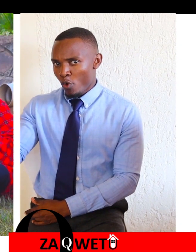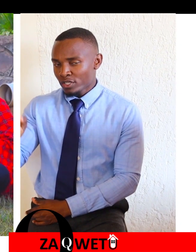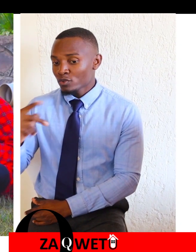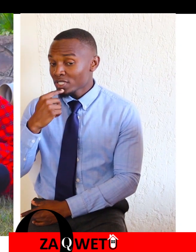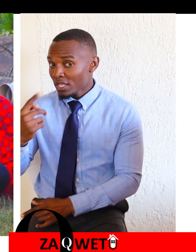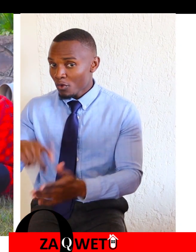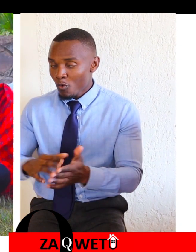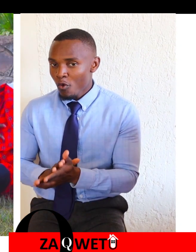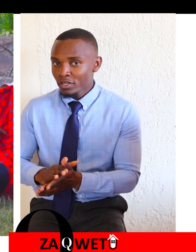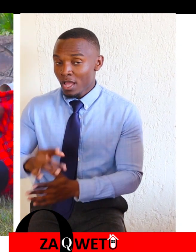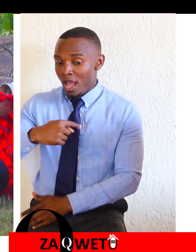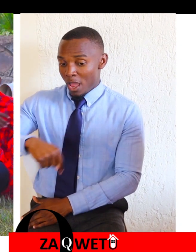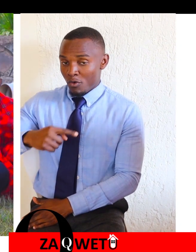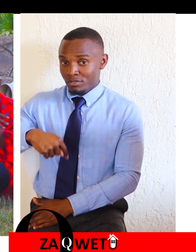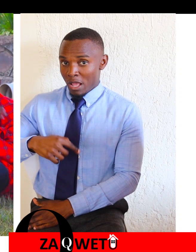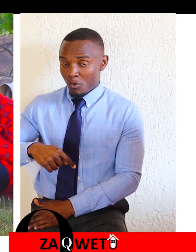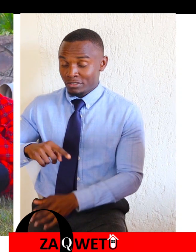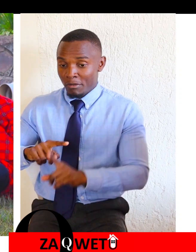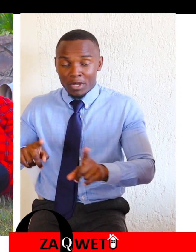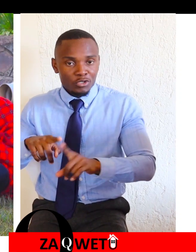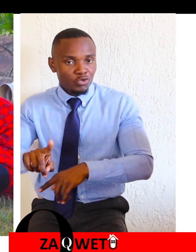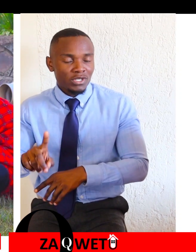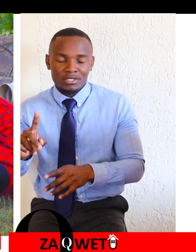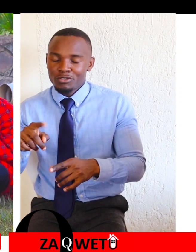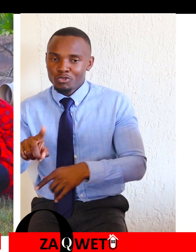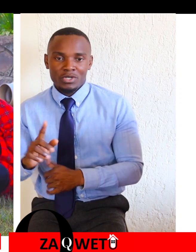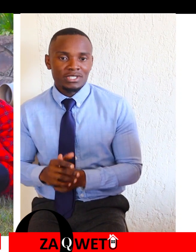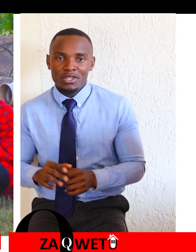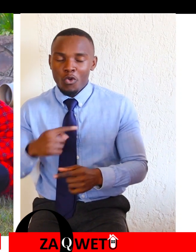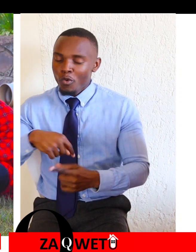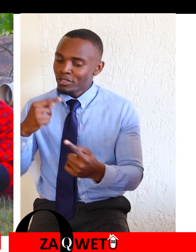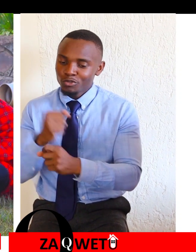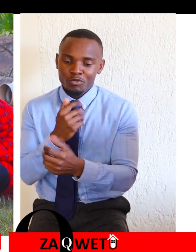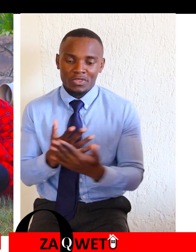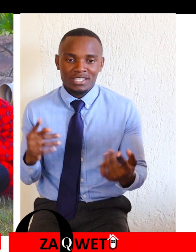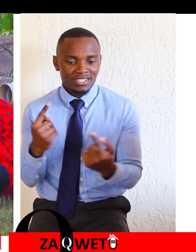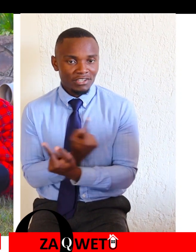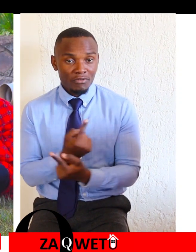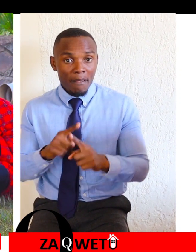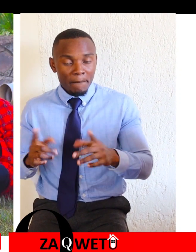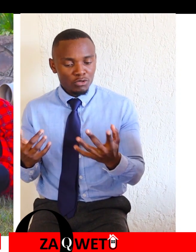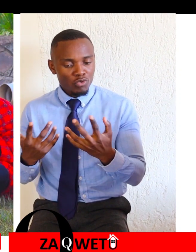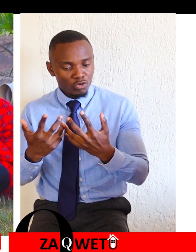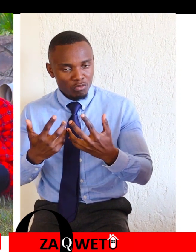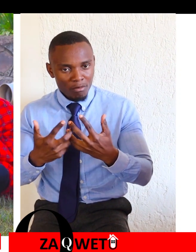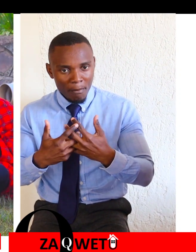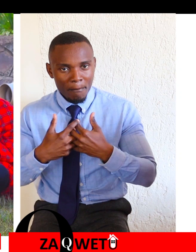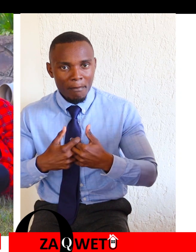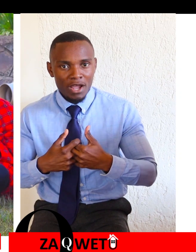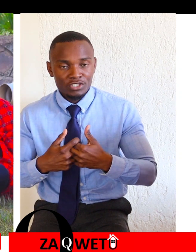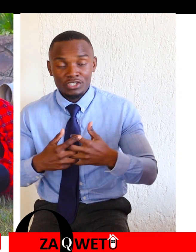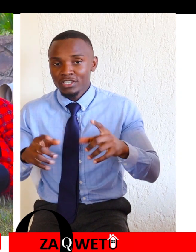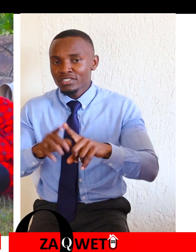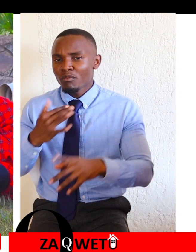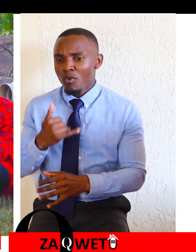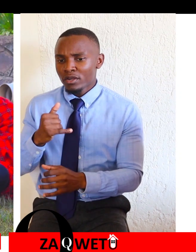Tunasemanga ZAQUETU ni za kwetu na za kwenyu ni za kwenyu. We do it differently out here, but we want to merge